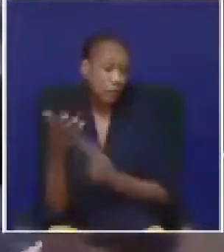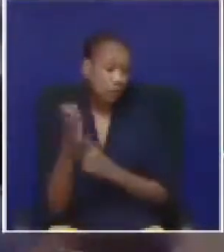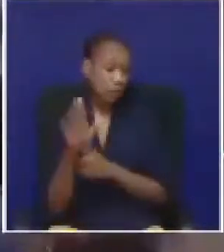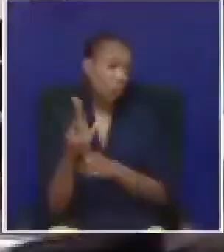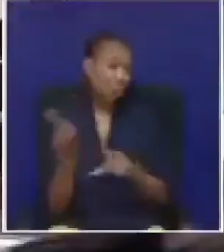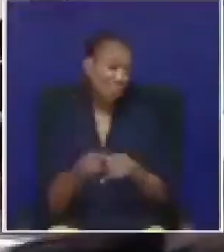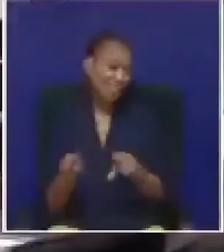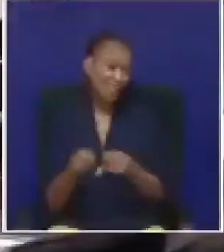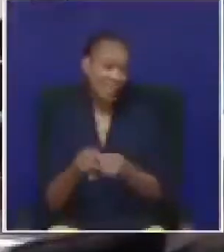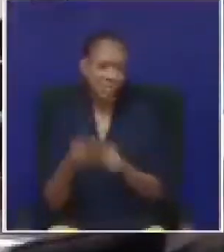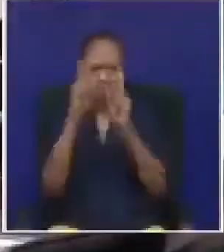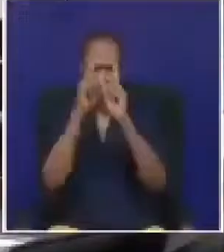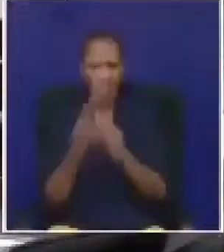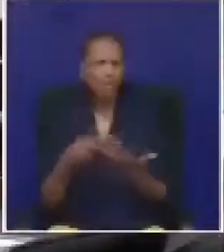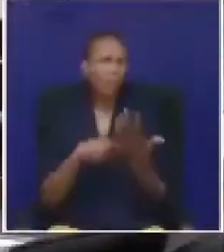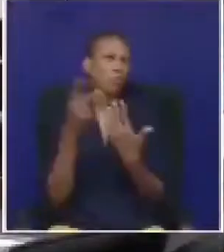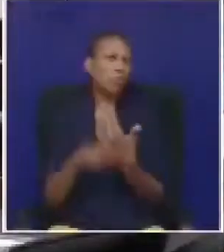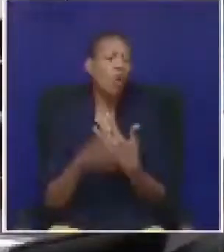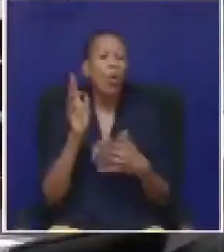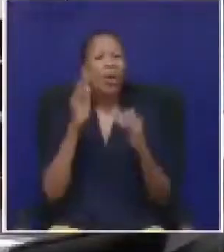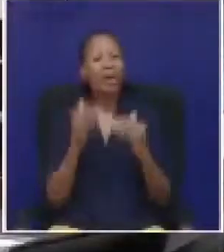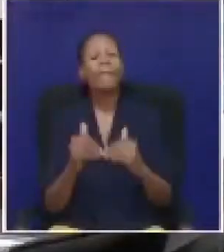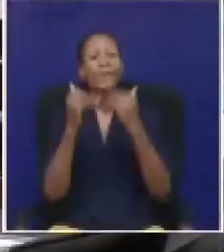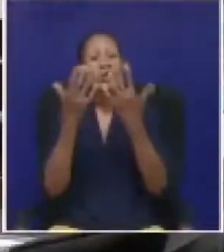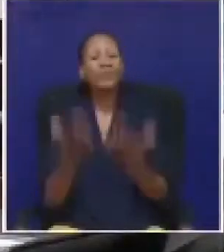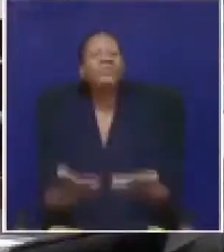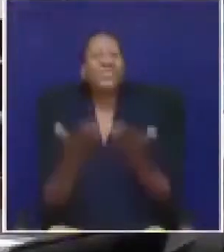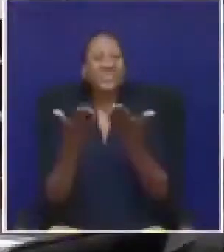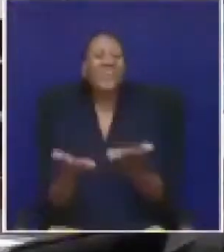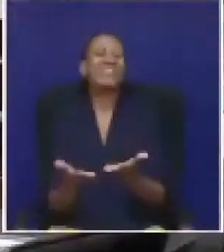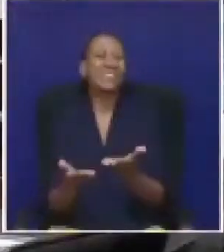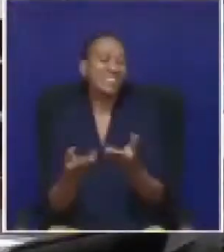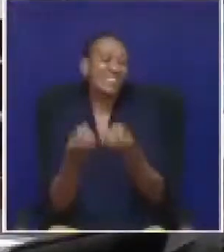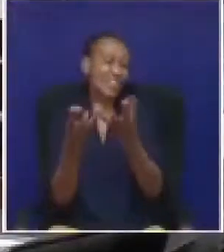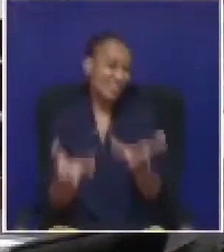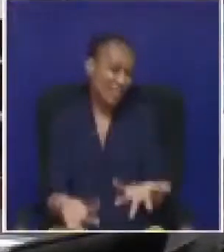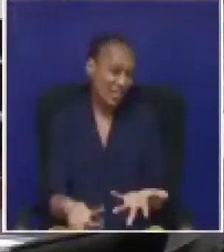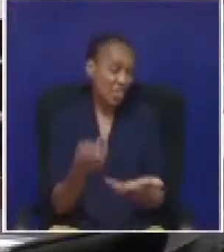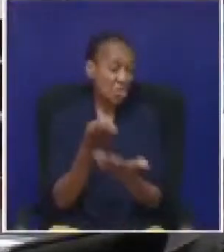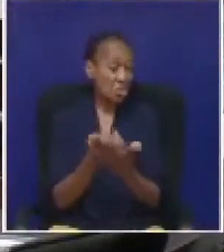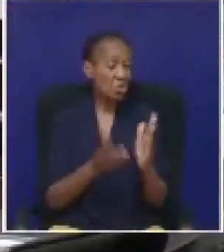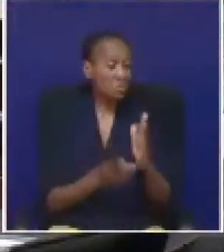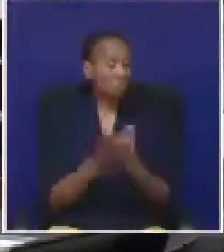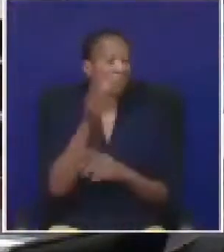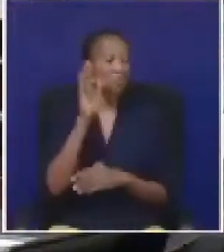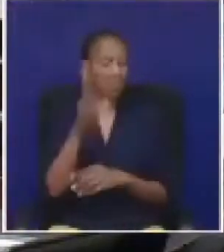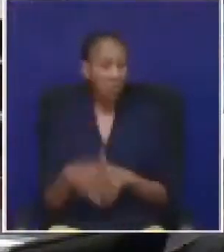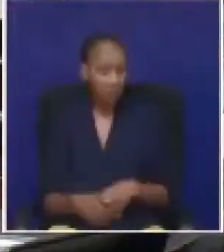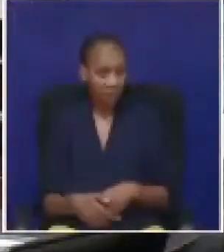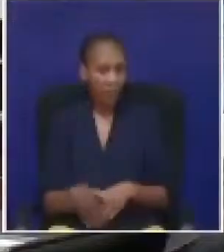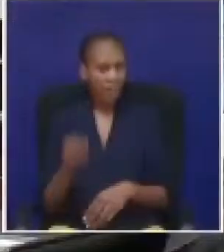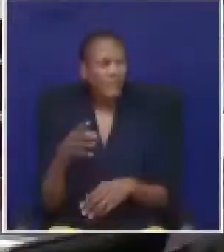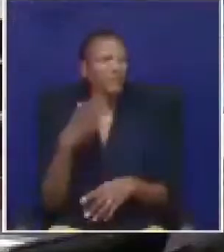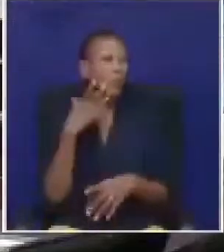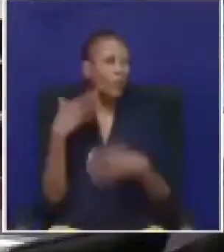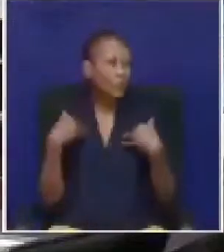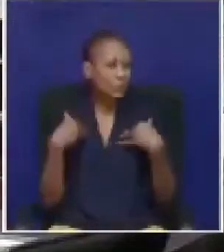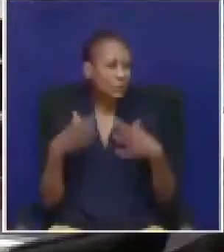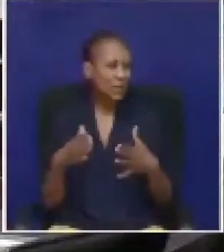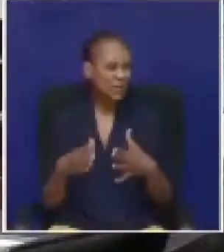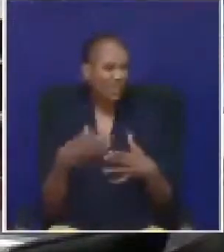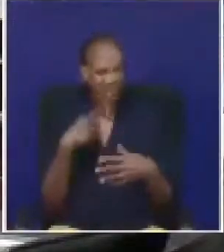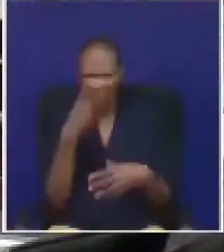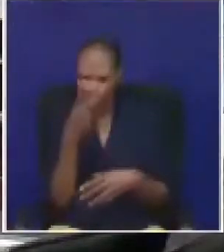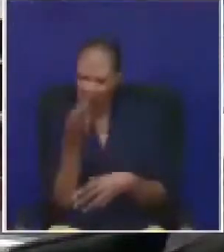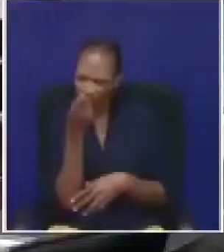bullet to improve service delivery and economic development for South Africans. Yet since being piloted, we have seen very little